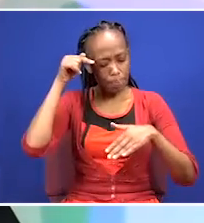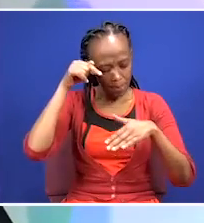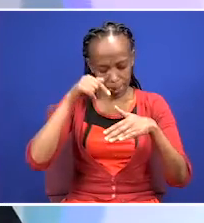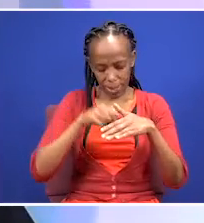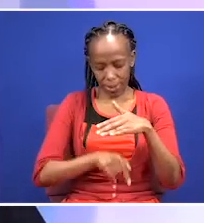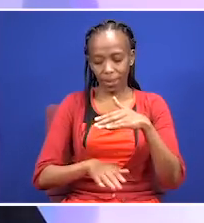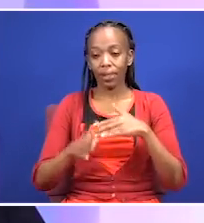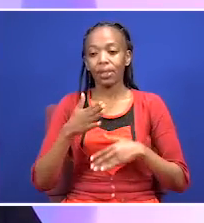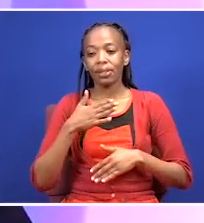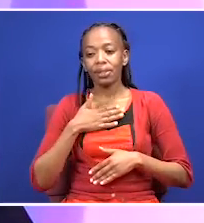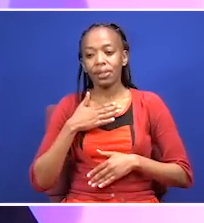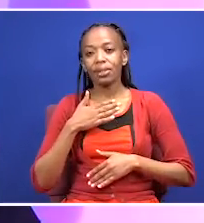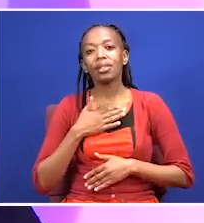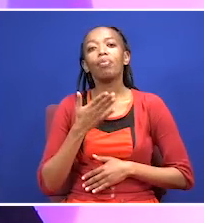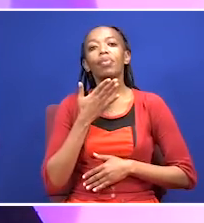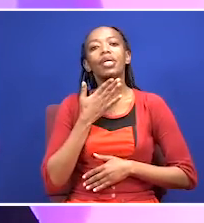a